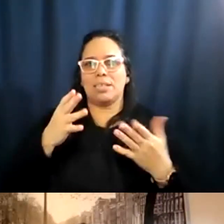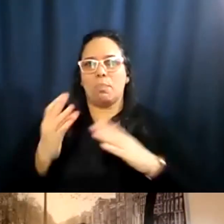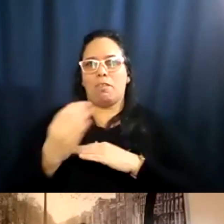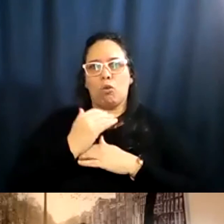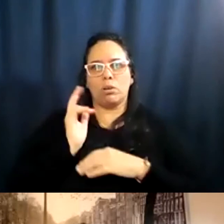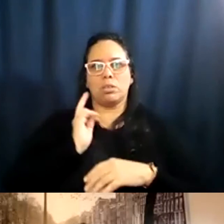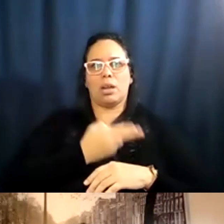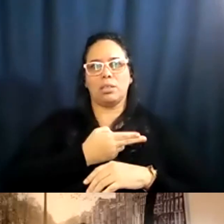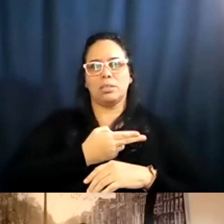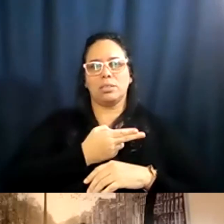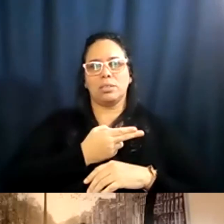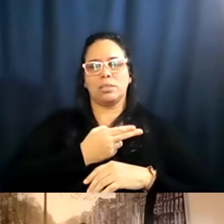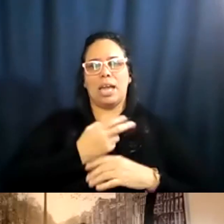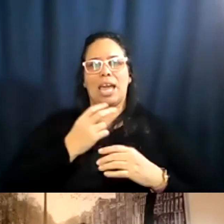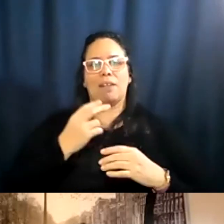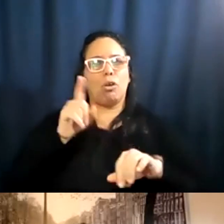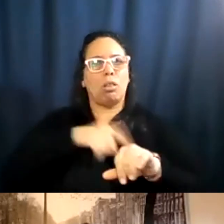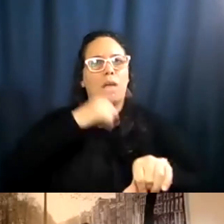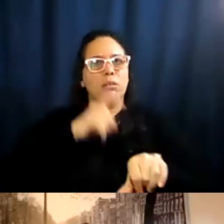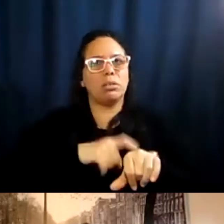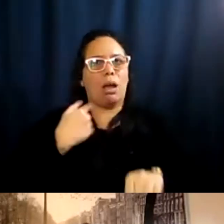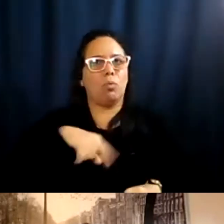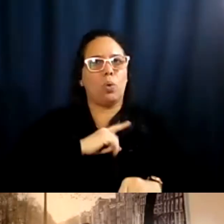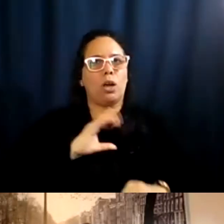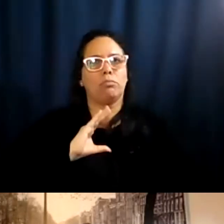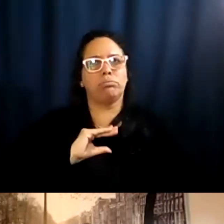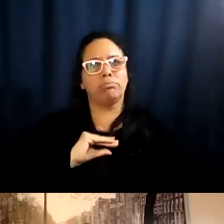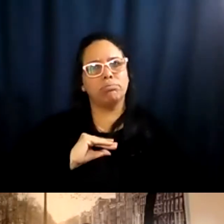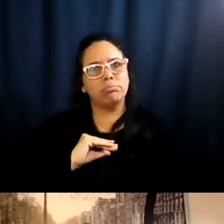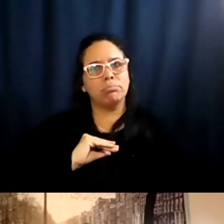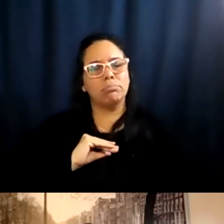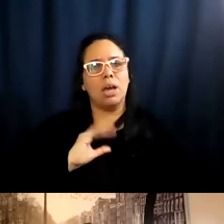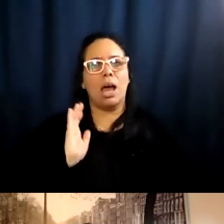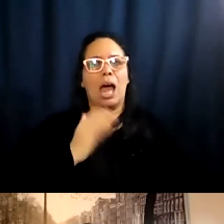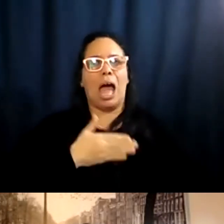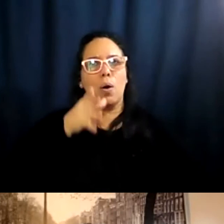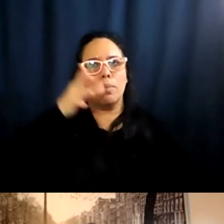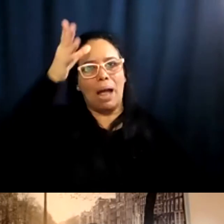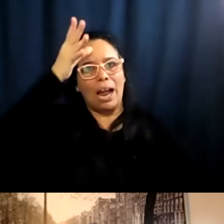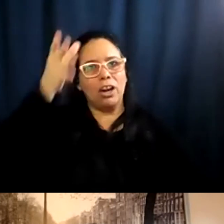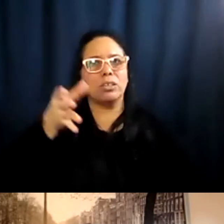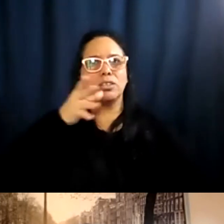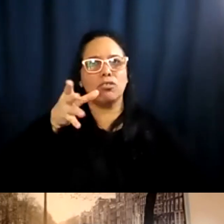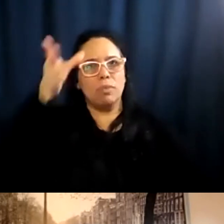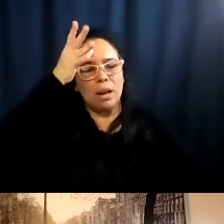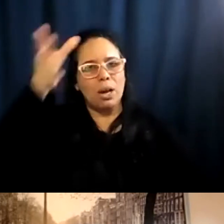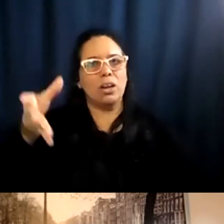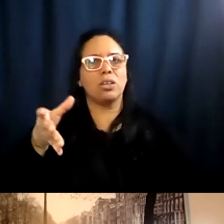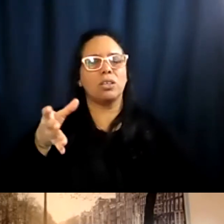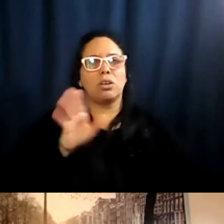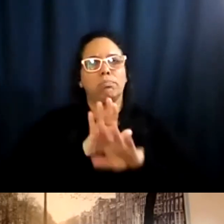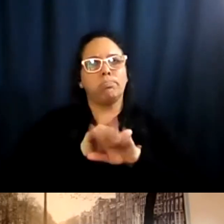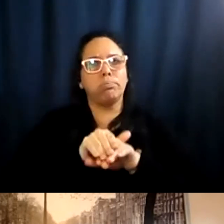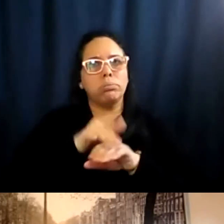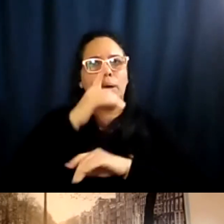been degraded for so long, and how, you know, our parents and our grandparents and our ancestors have been degraded just because of the color of our skin. And I think it's about like